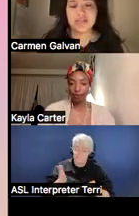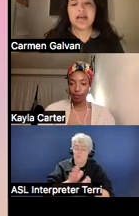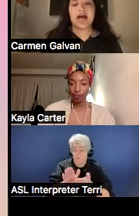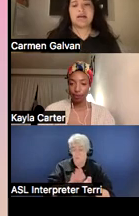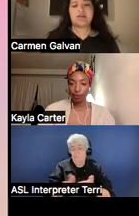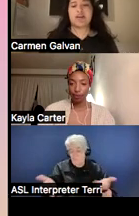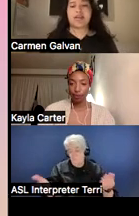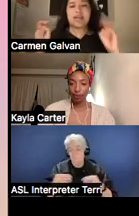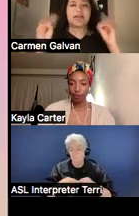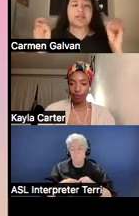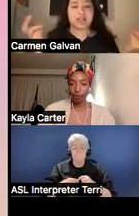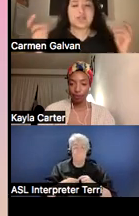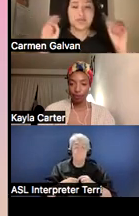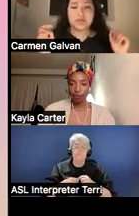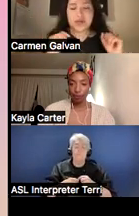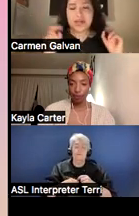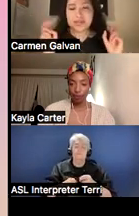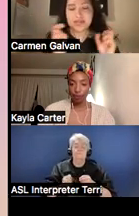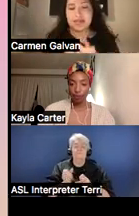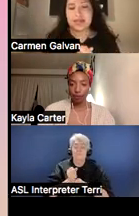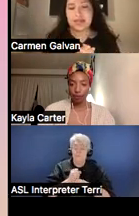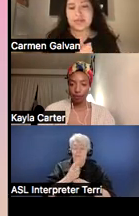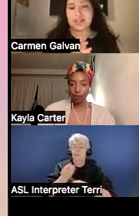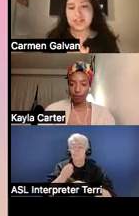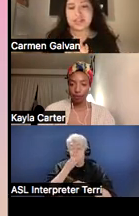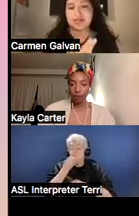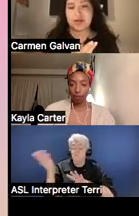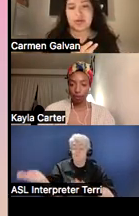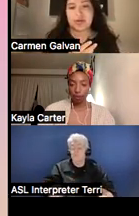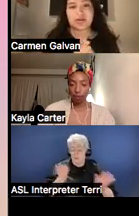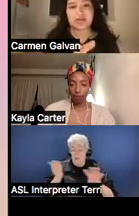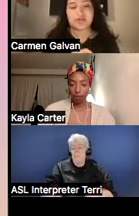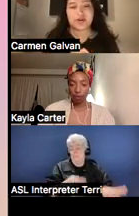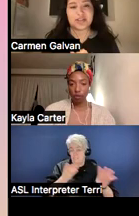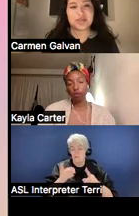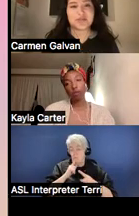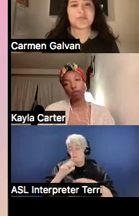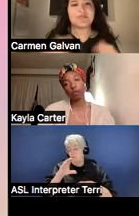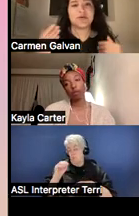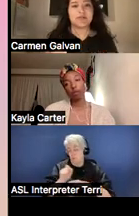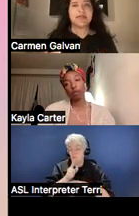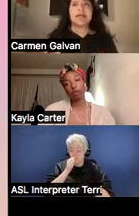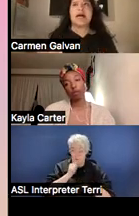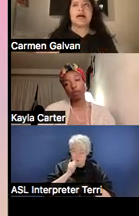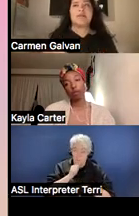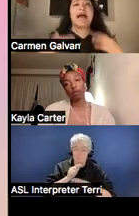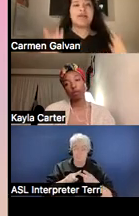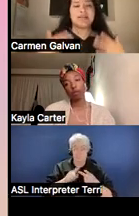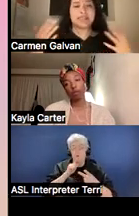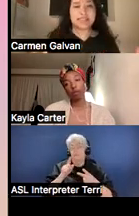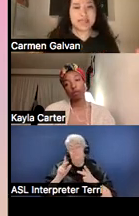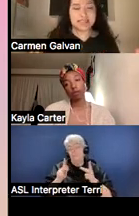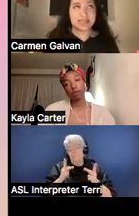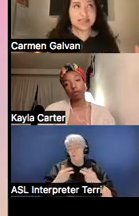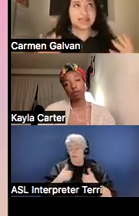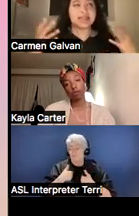option. Creating the food trains, in quotations, for when coworkers go through hardships. So people having